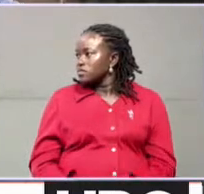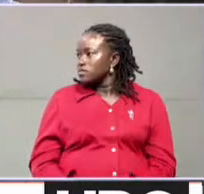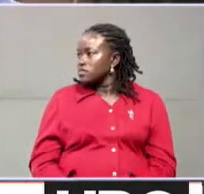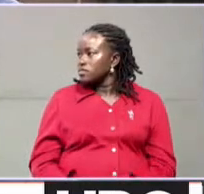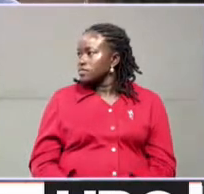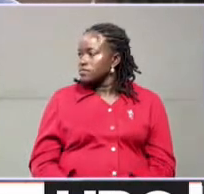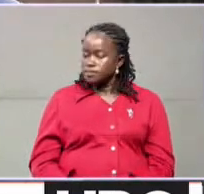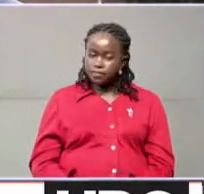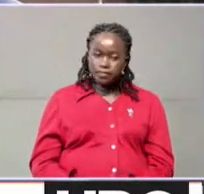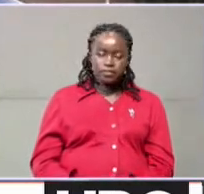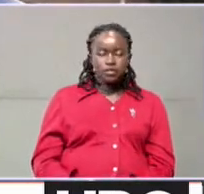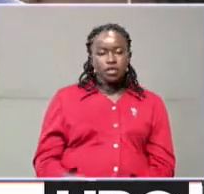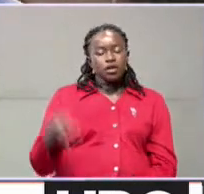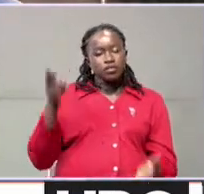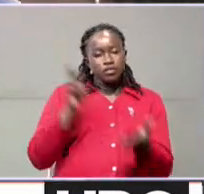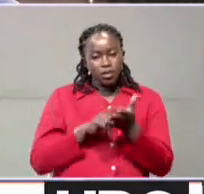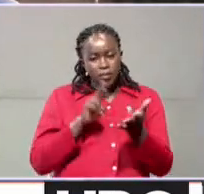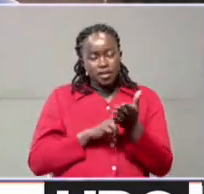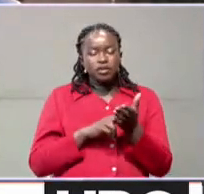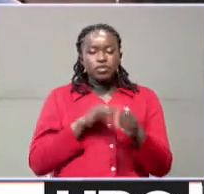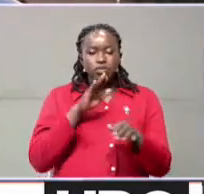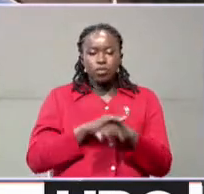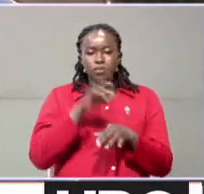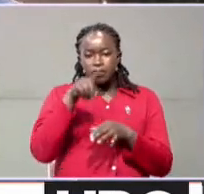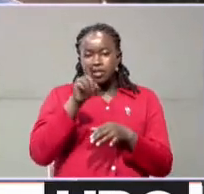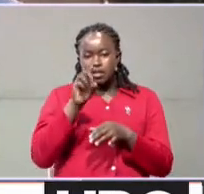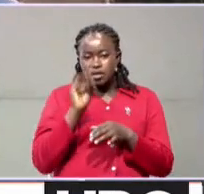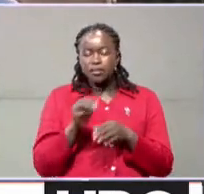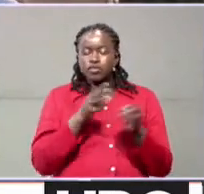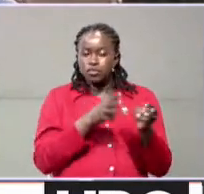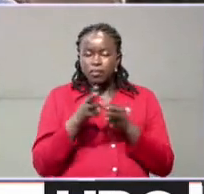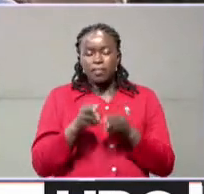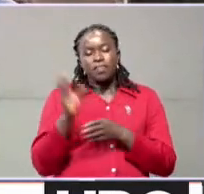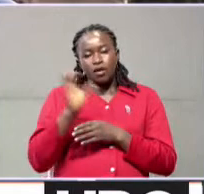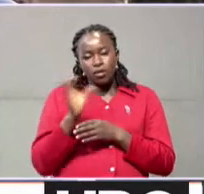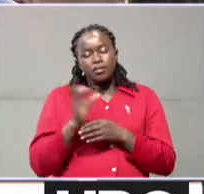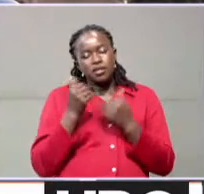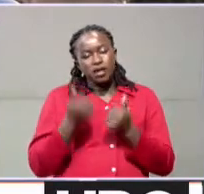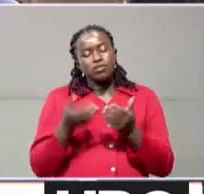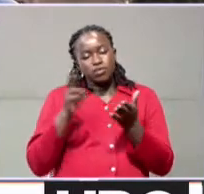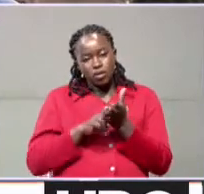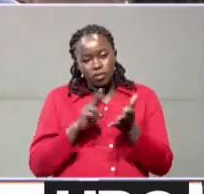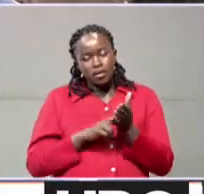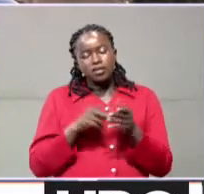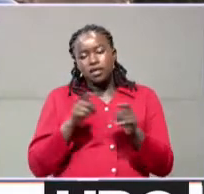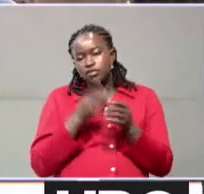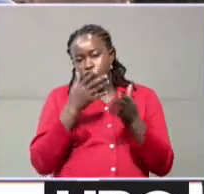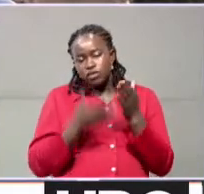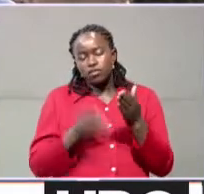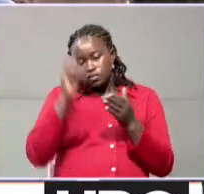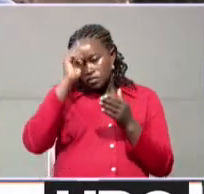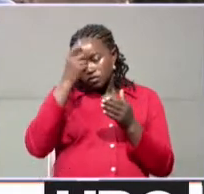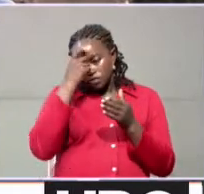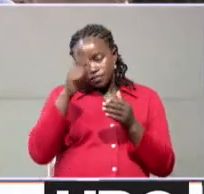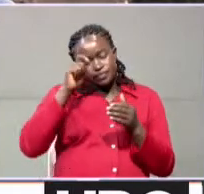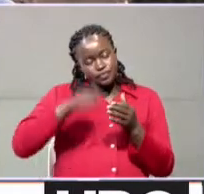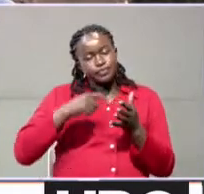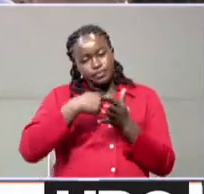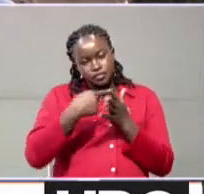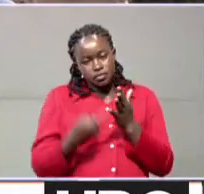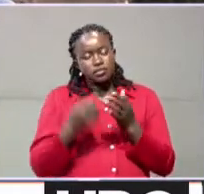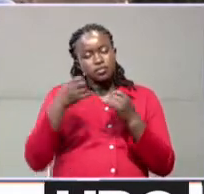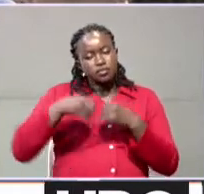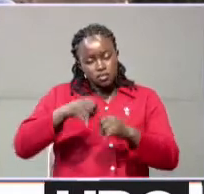8.0 recommendation on the pdm strategy the committee therefore recommends as follows governments will prioritize the